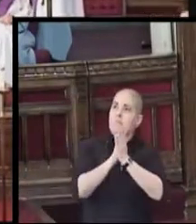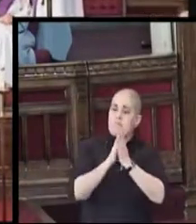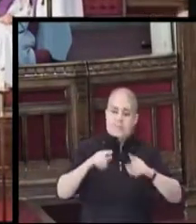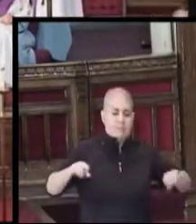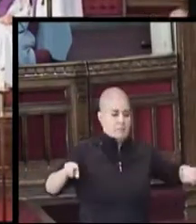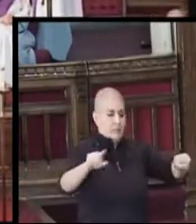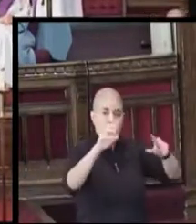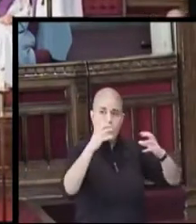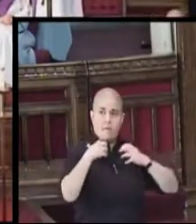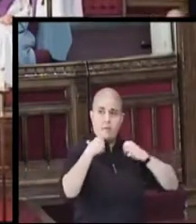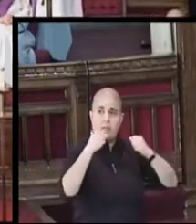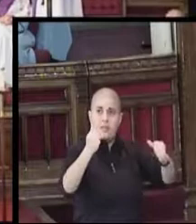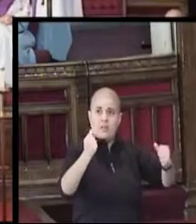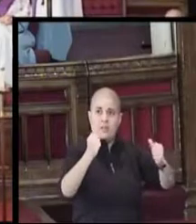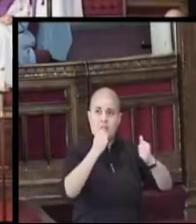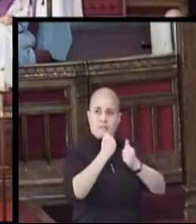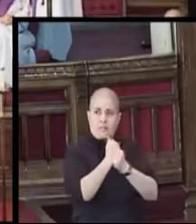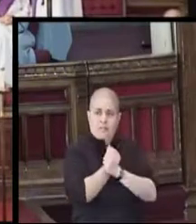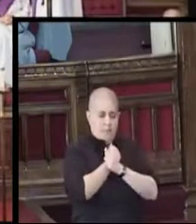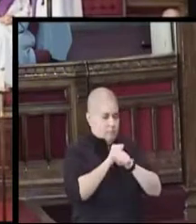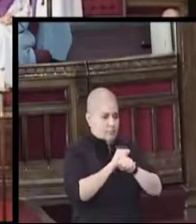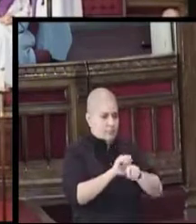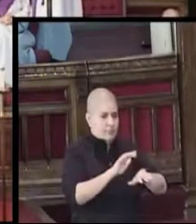touch these lives.